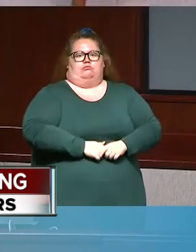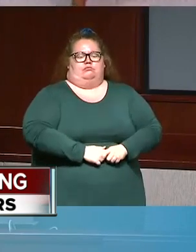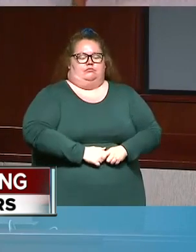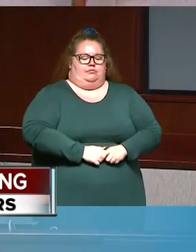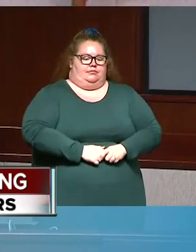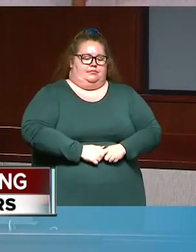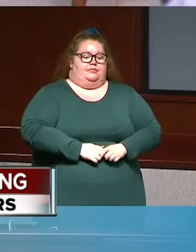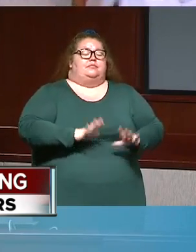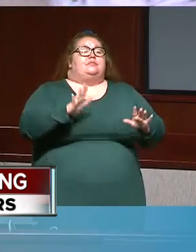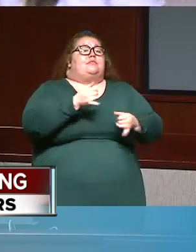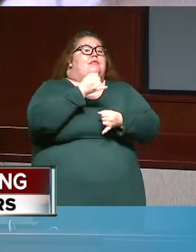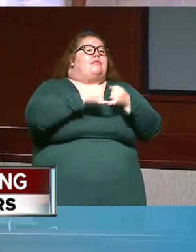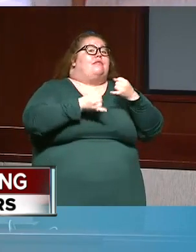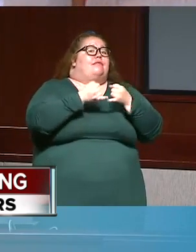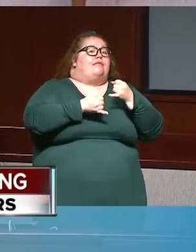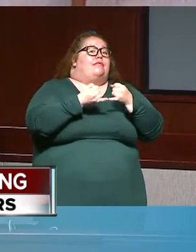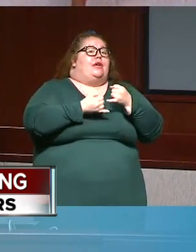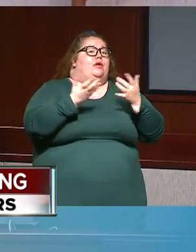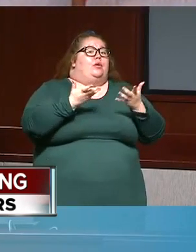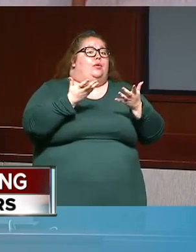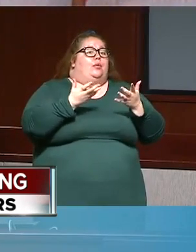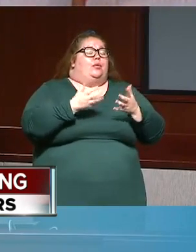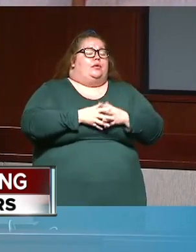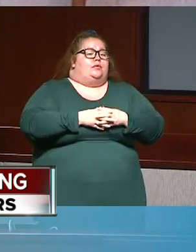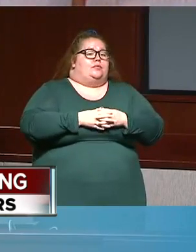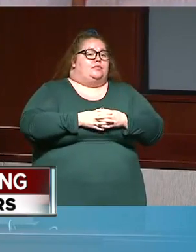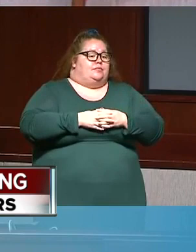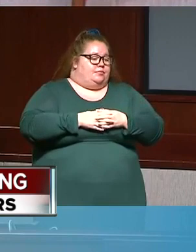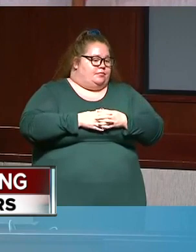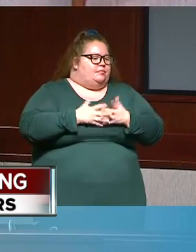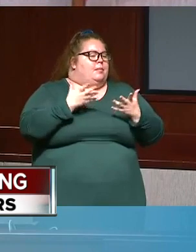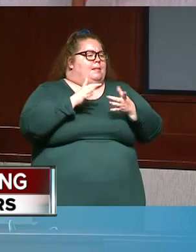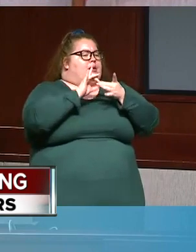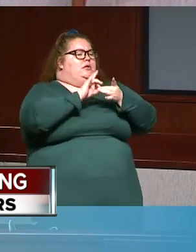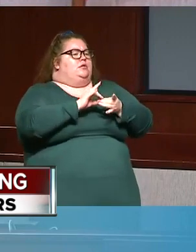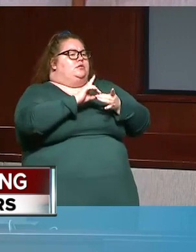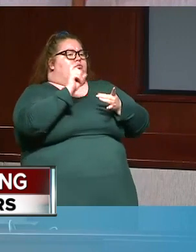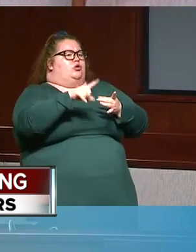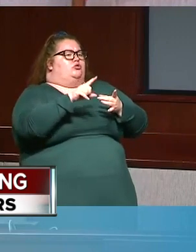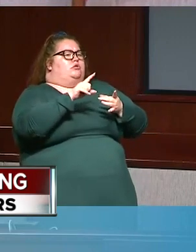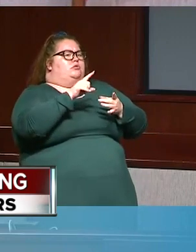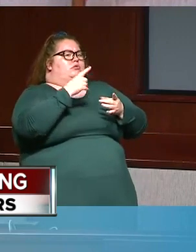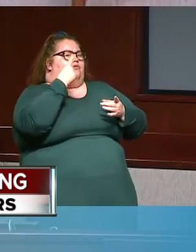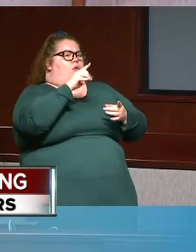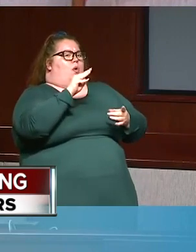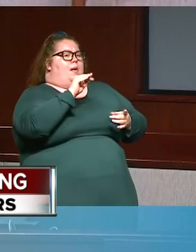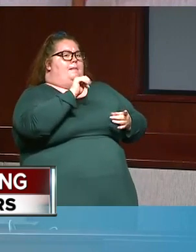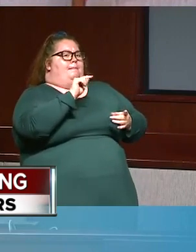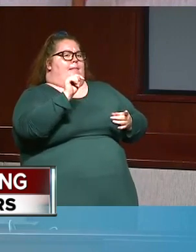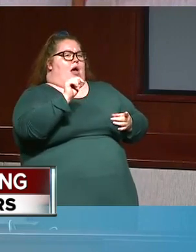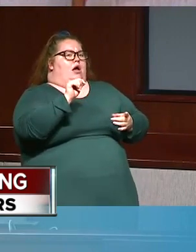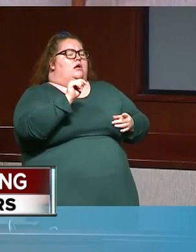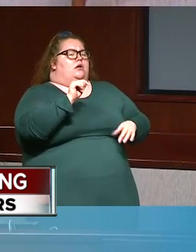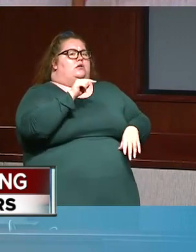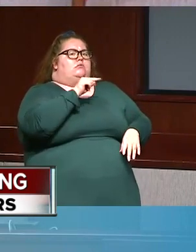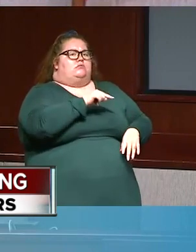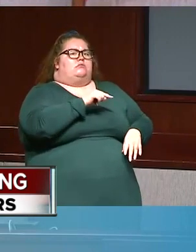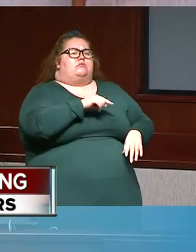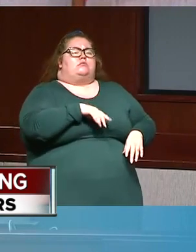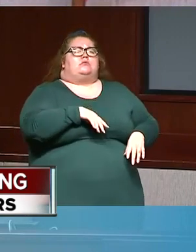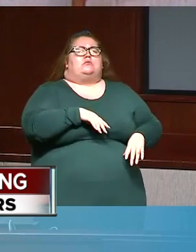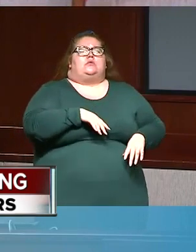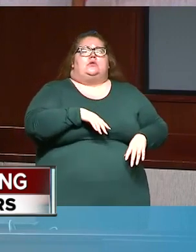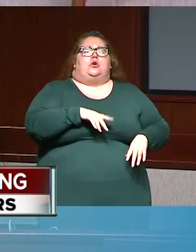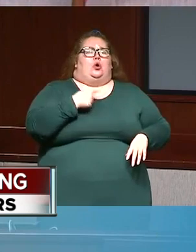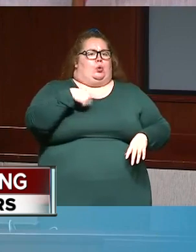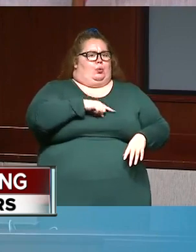And finally, just one other question, and this might be for Matt, but are we housing patients from outside